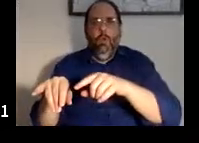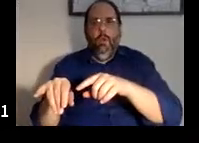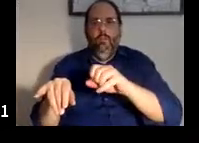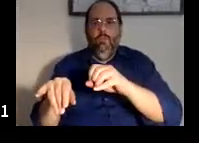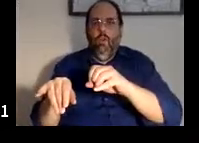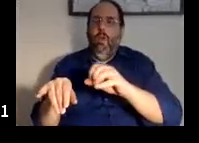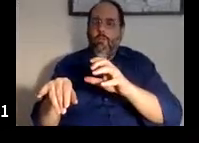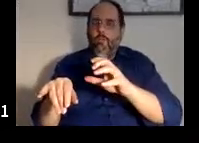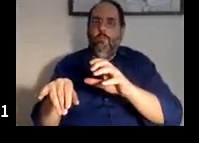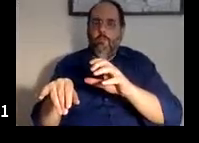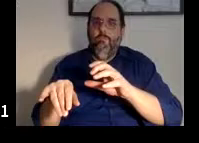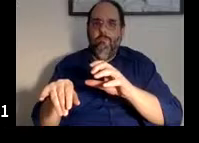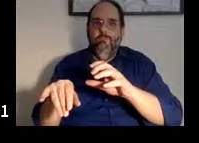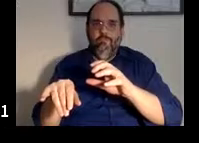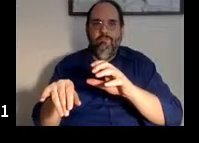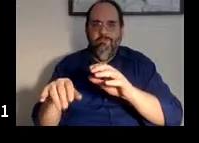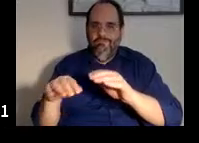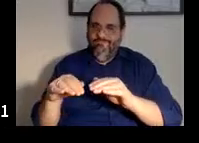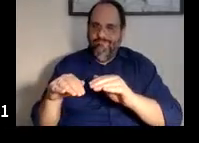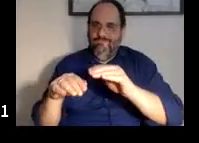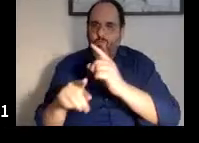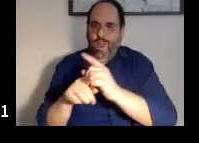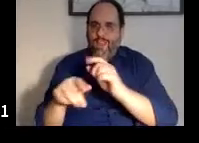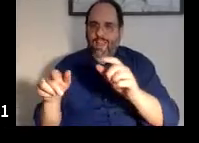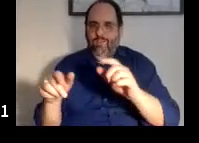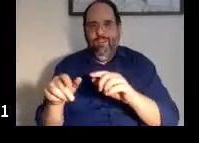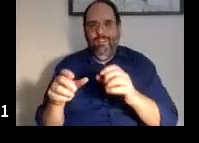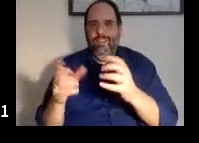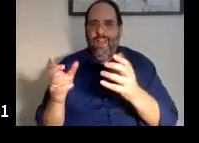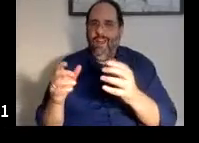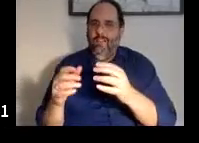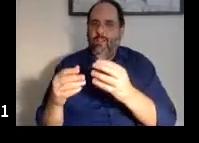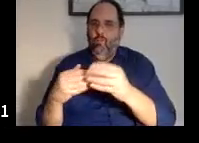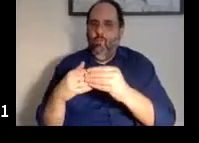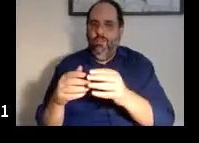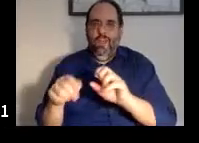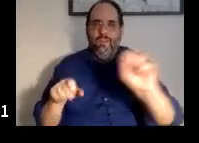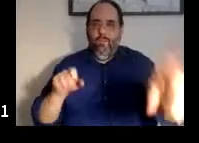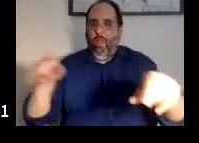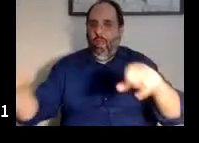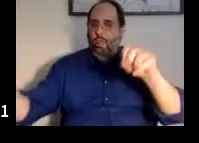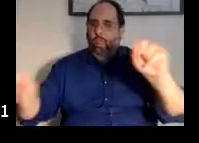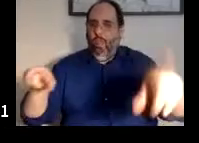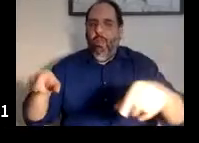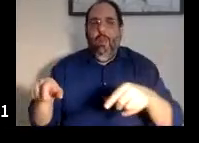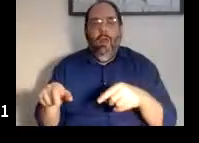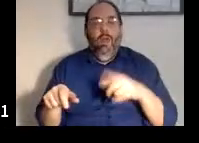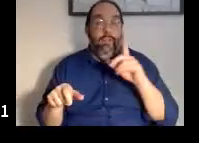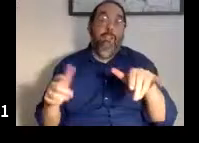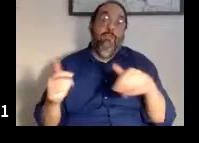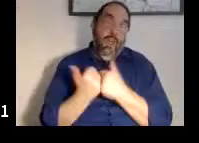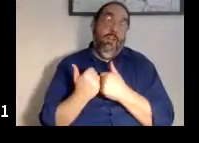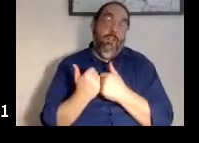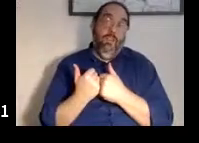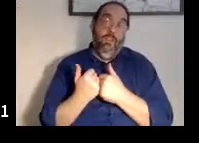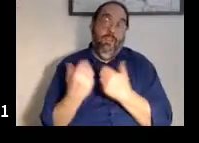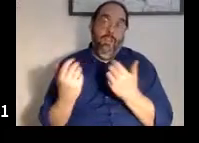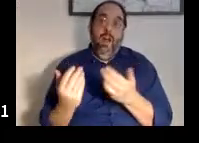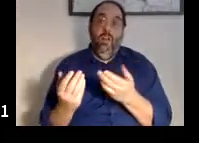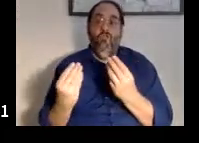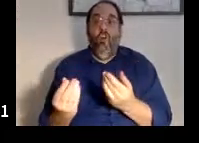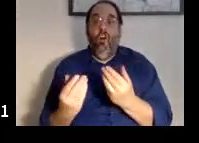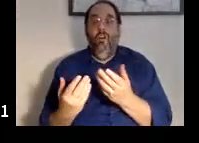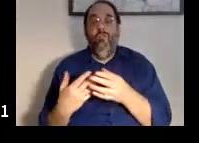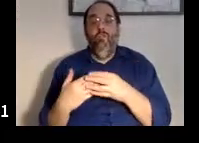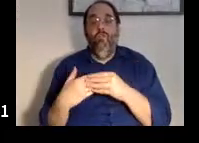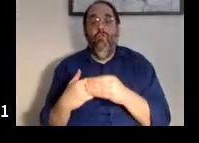bring it back into where it was because it's displaced. And I think that's the one real challenge, right? With a lot of soft or loose fill